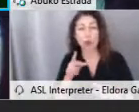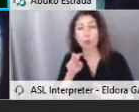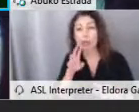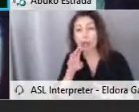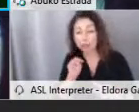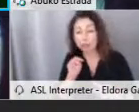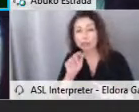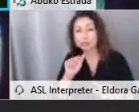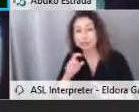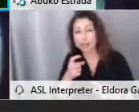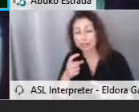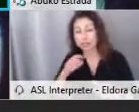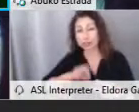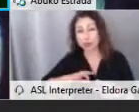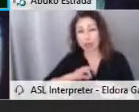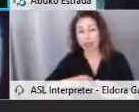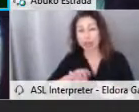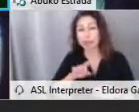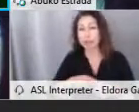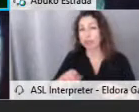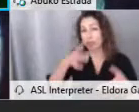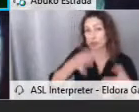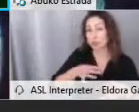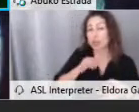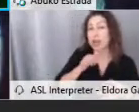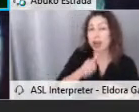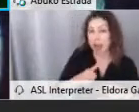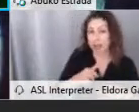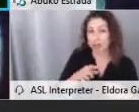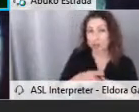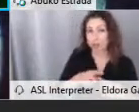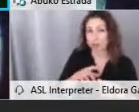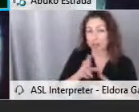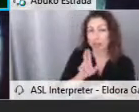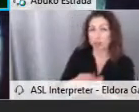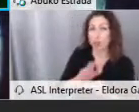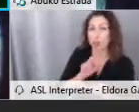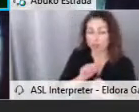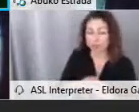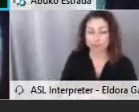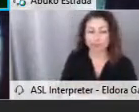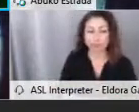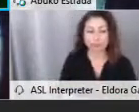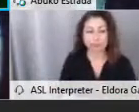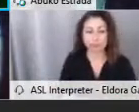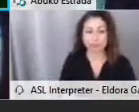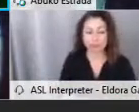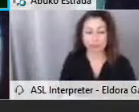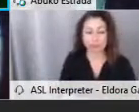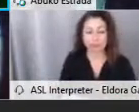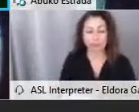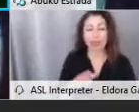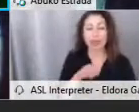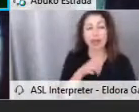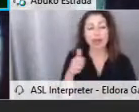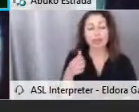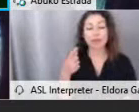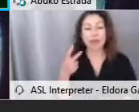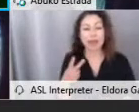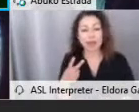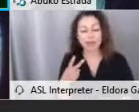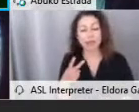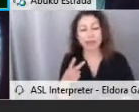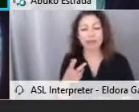credits in the marketplace, but they've chosen not to enroll in those programs. The other